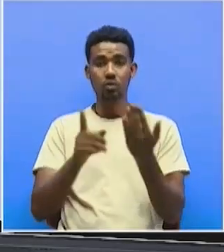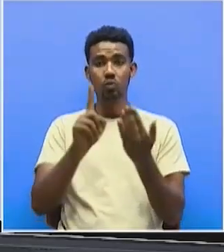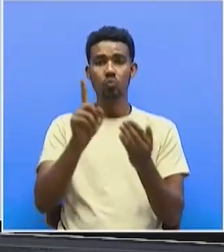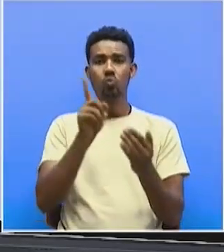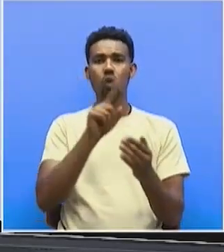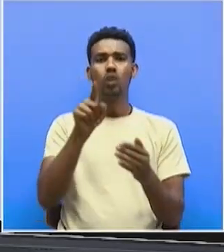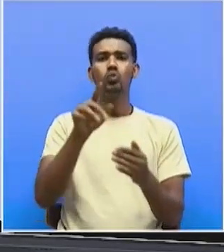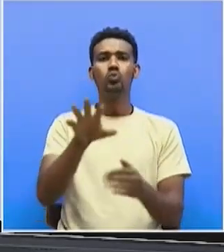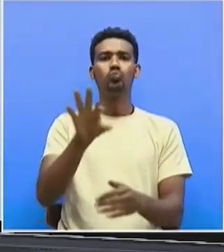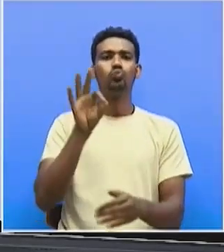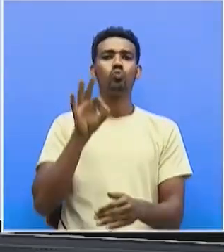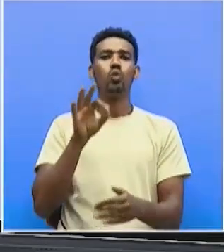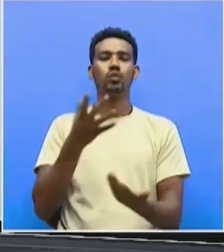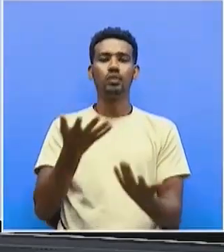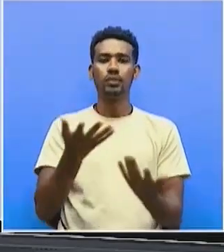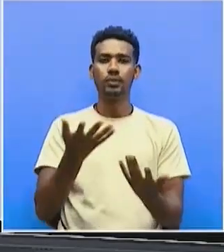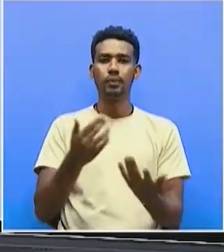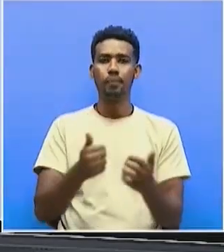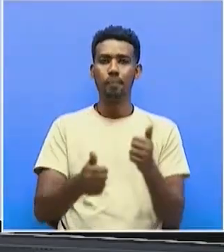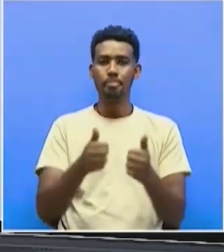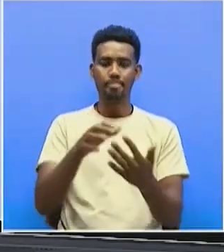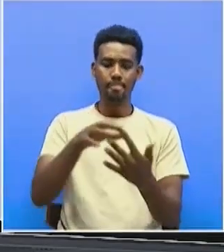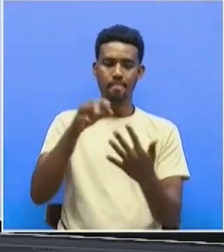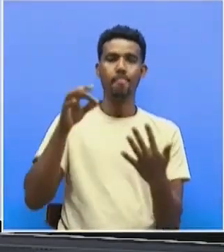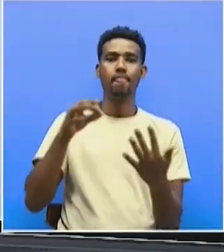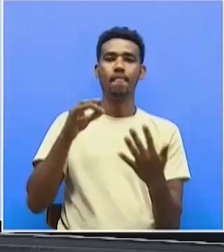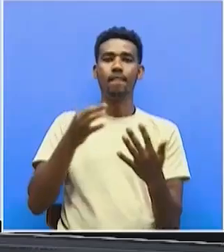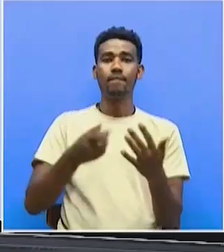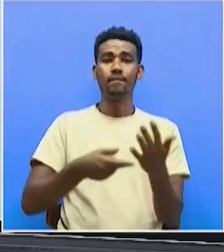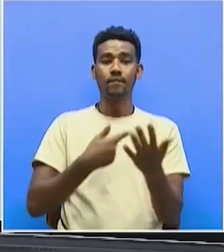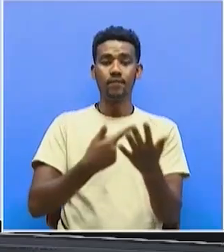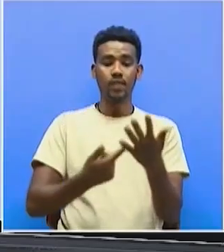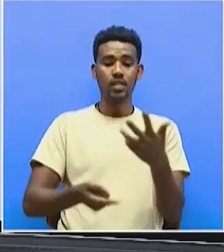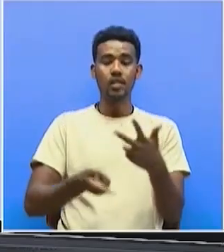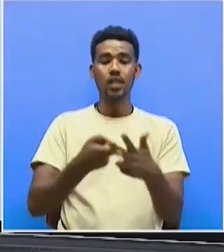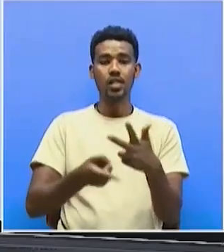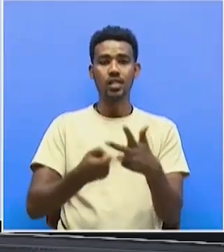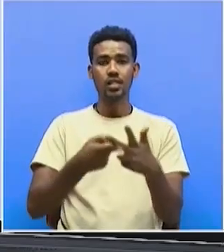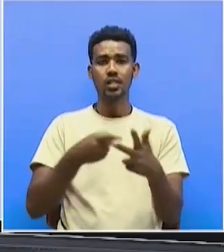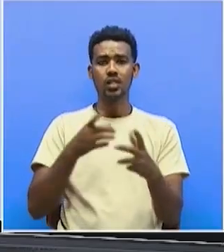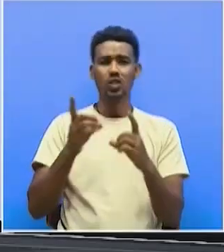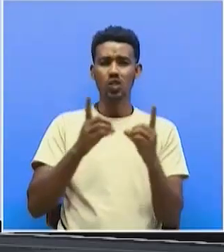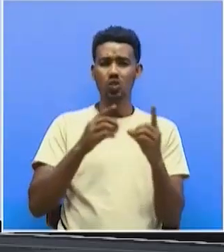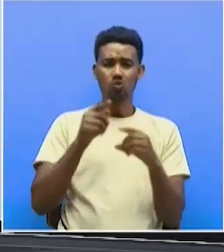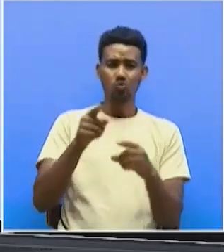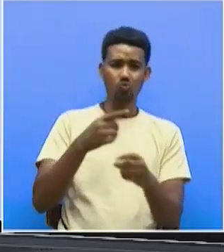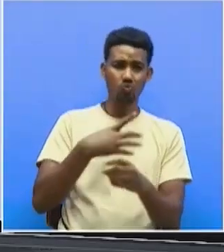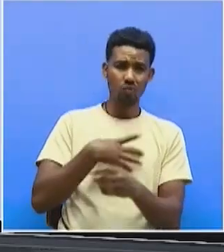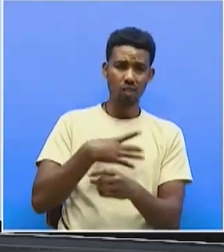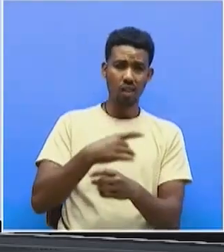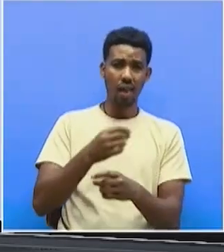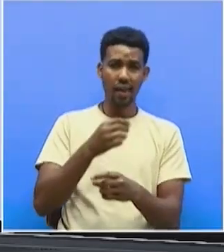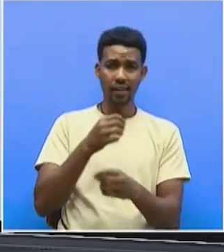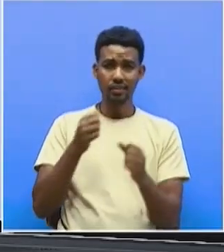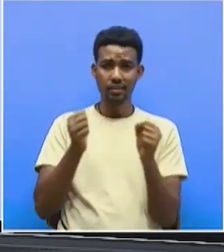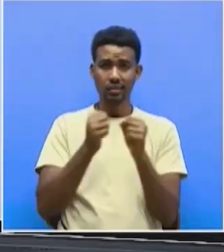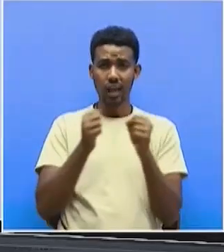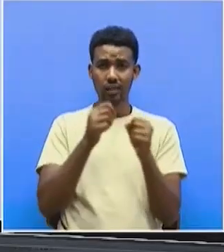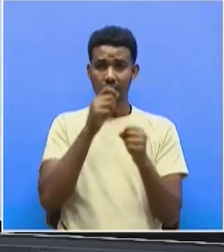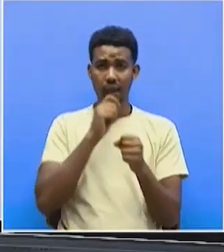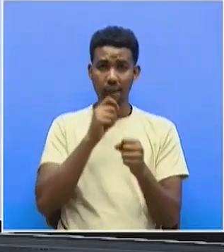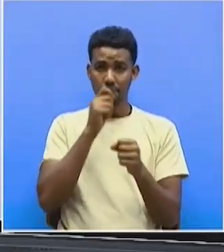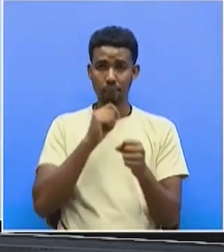prefer, what's your choice? Here is 3. Do you like ice cream? Do you like ice